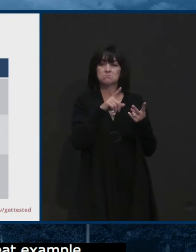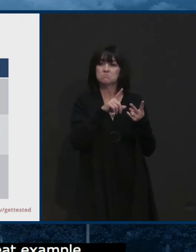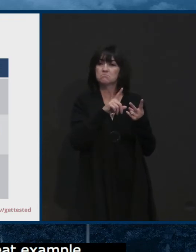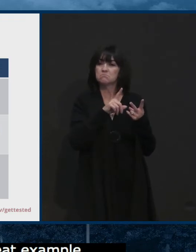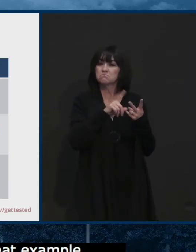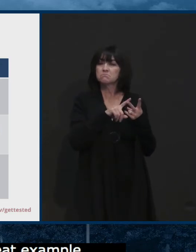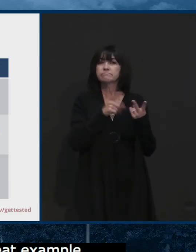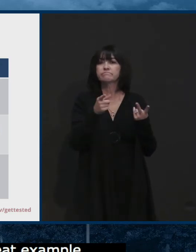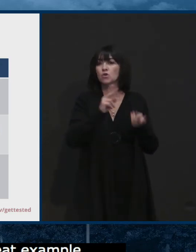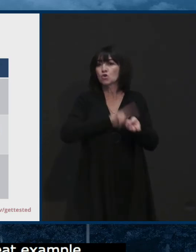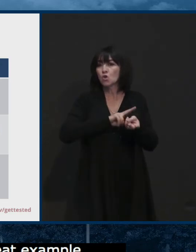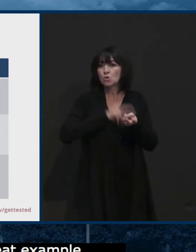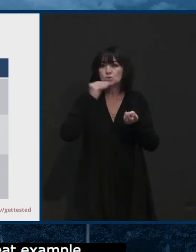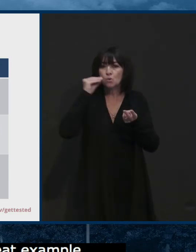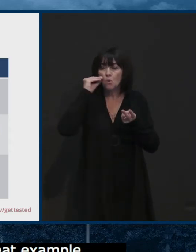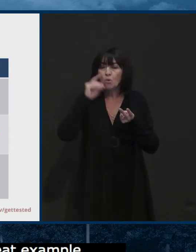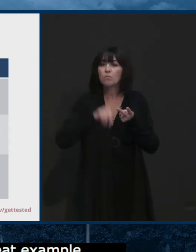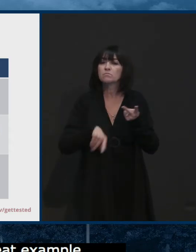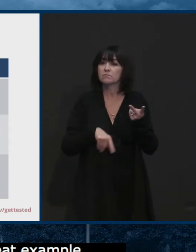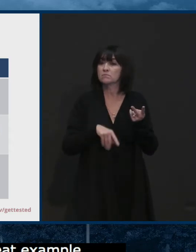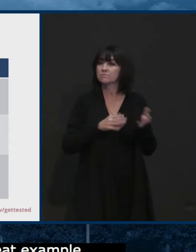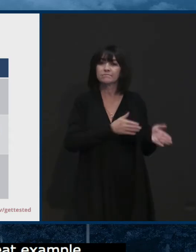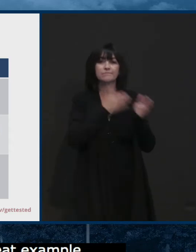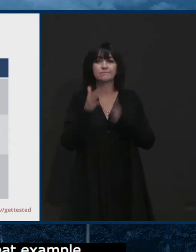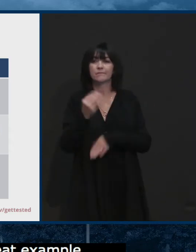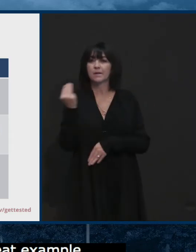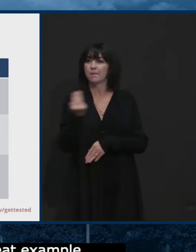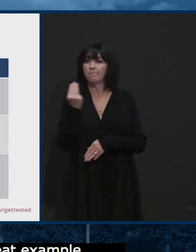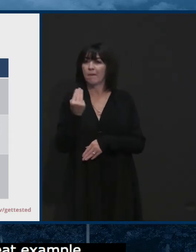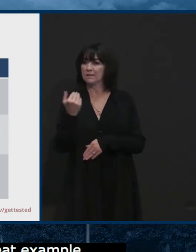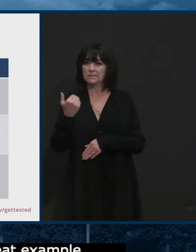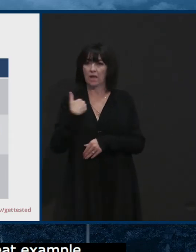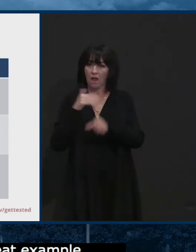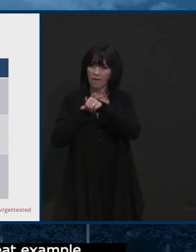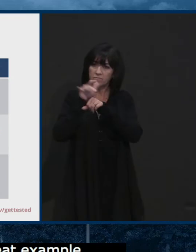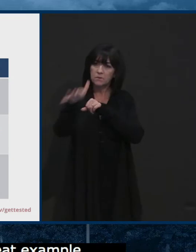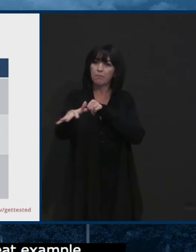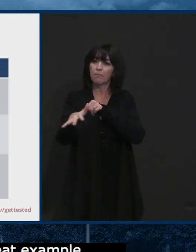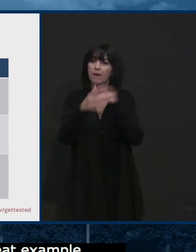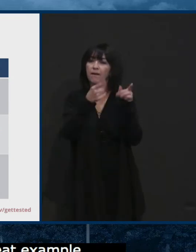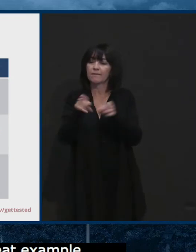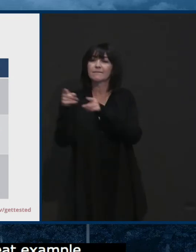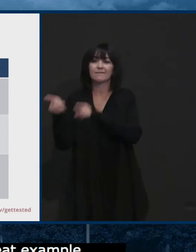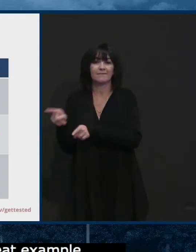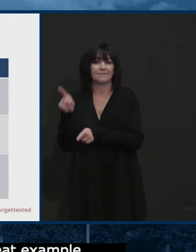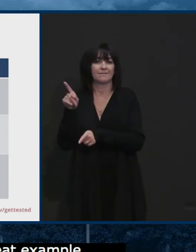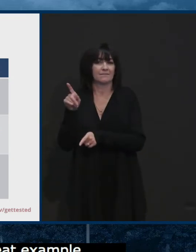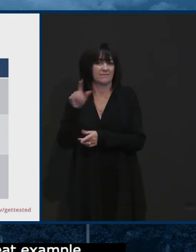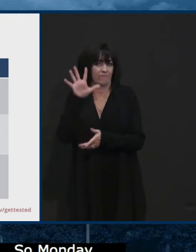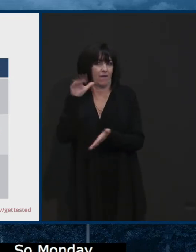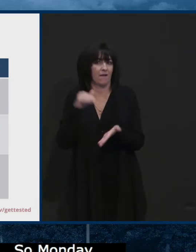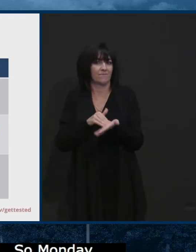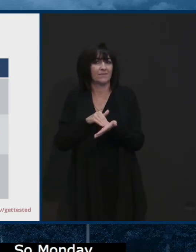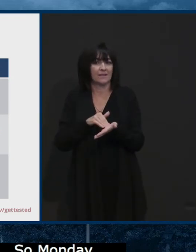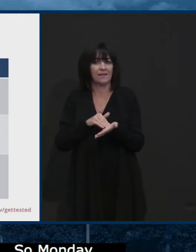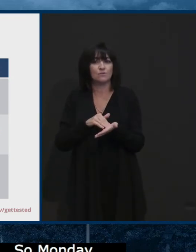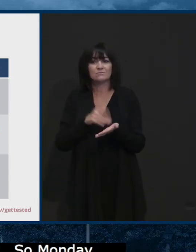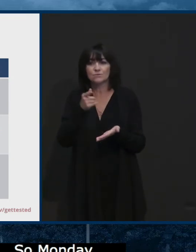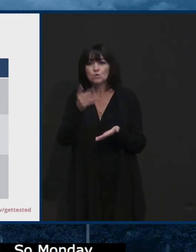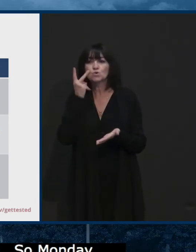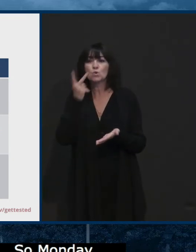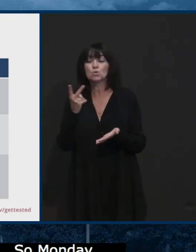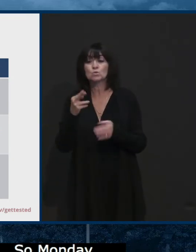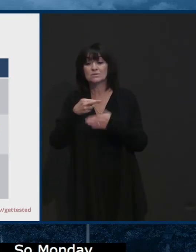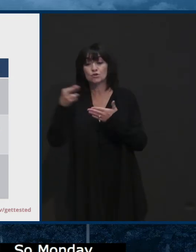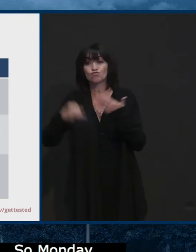care facilities. Monday we're back on full throttle with multiple sites across the state. We did 5,000. So you're going to probably see one day